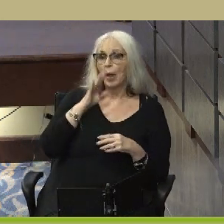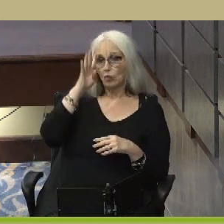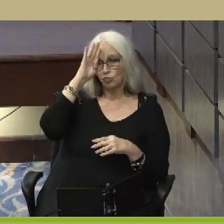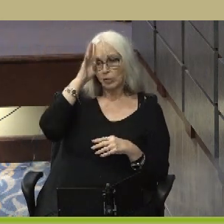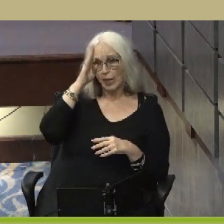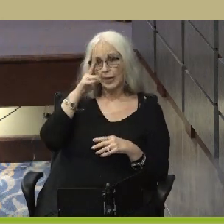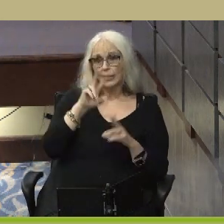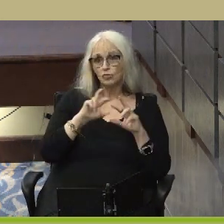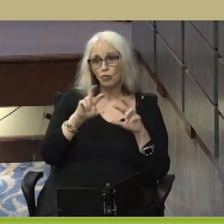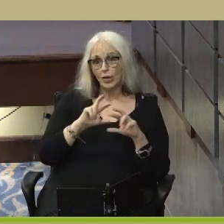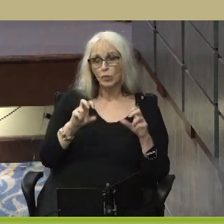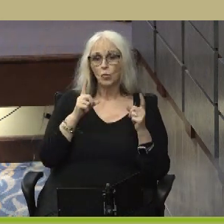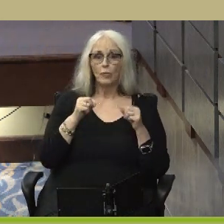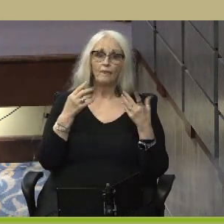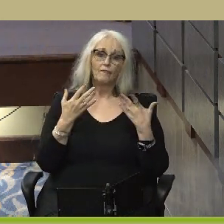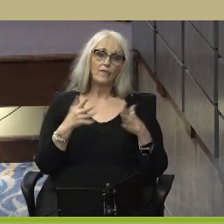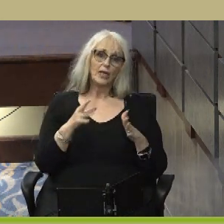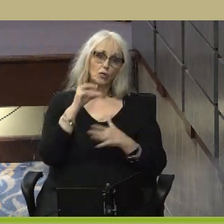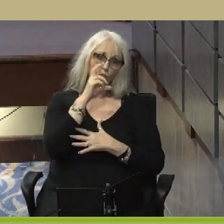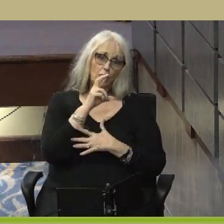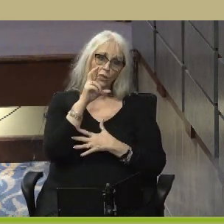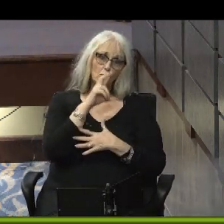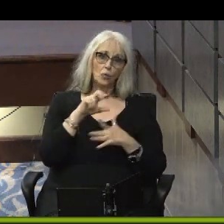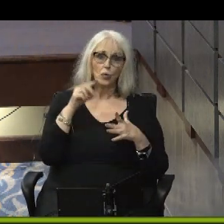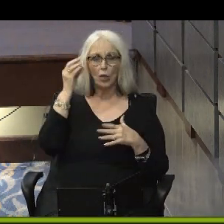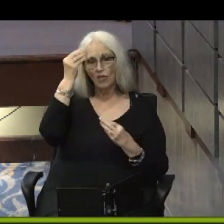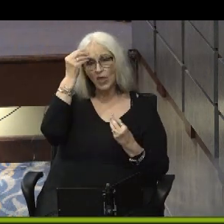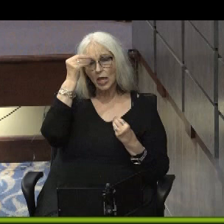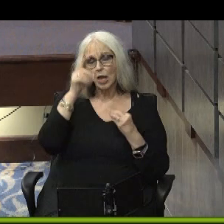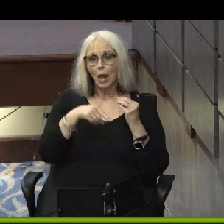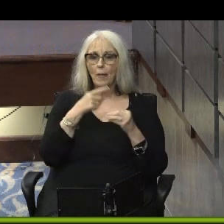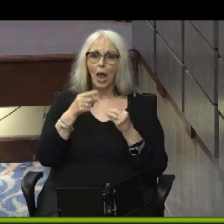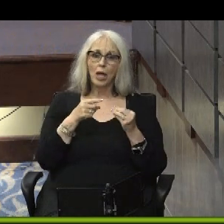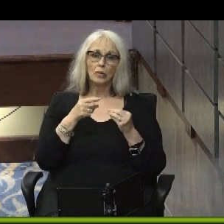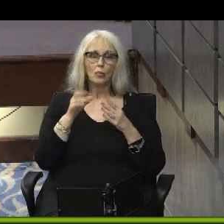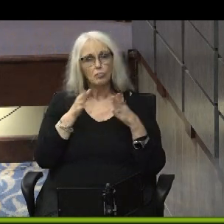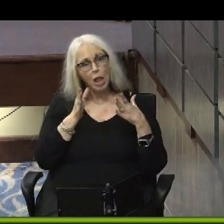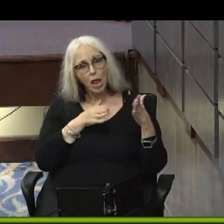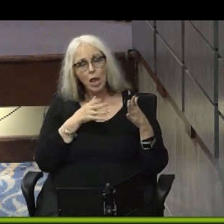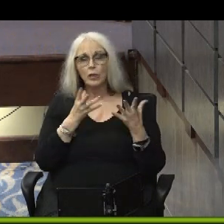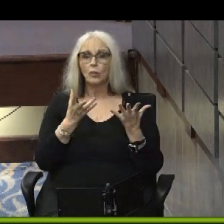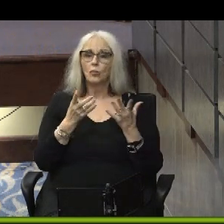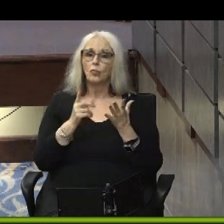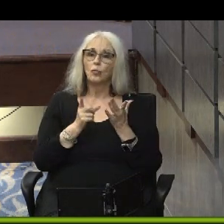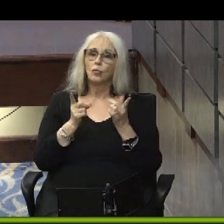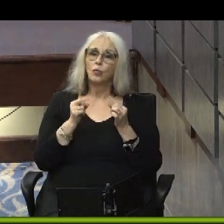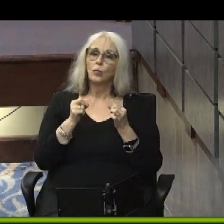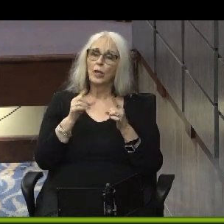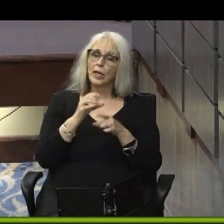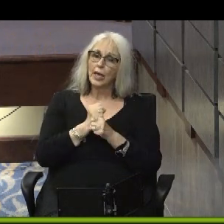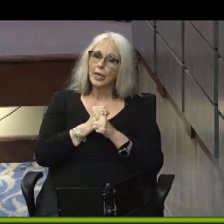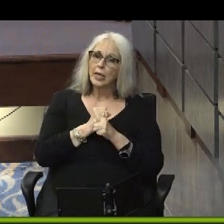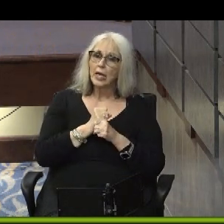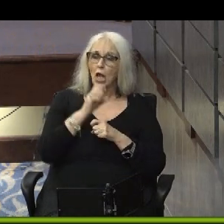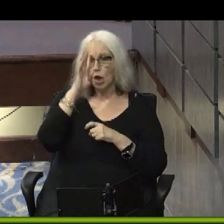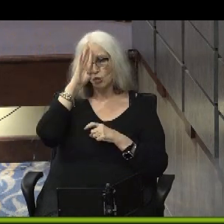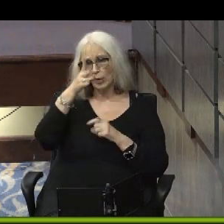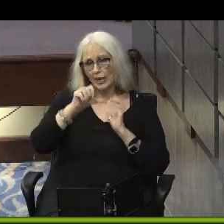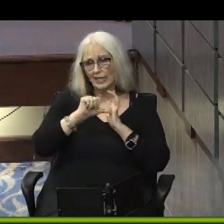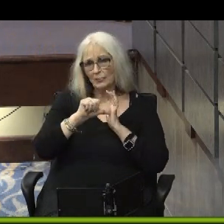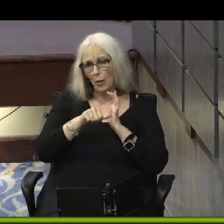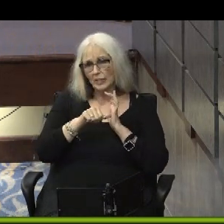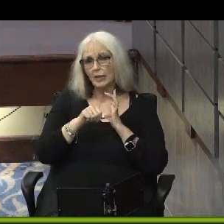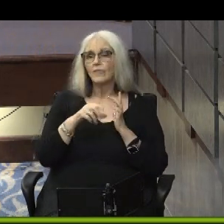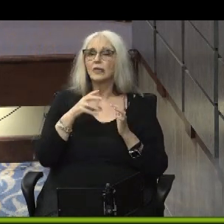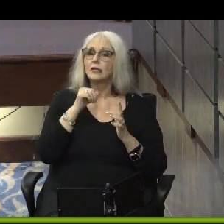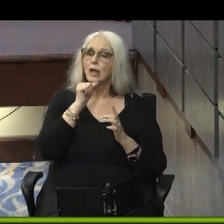we've done our research and started to think about our strategy, we want to get into the creative, expressive part of that, and it's generally not